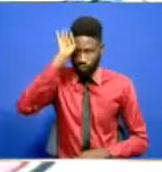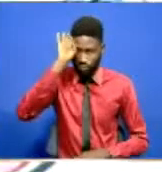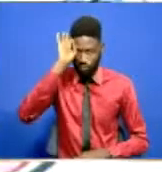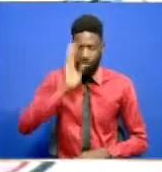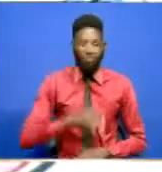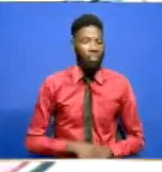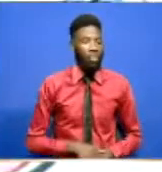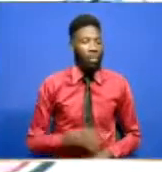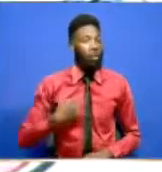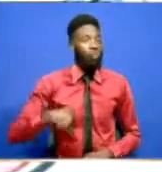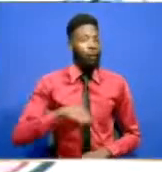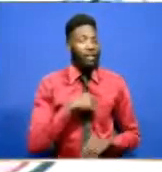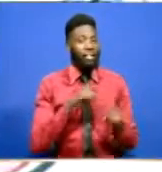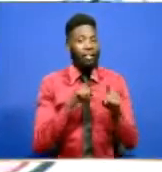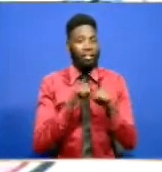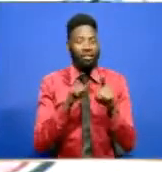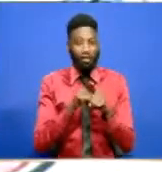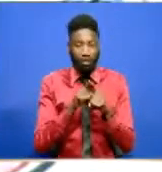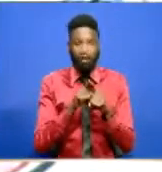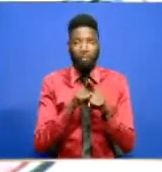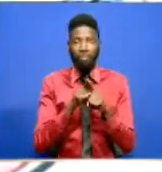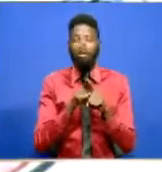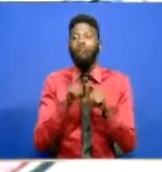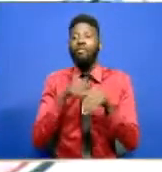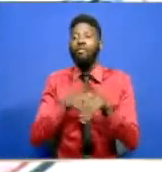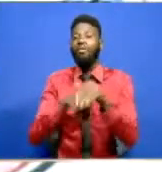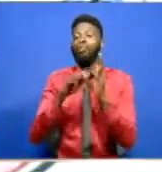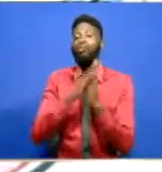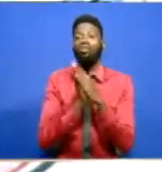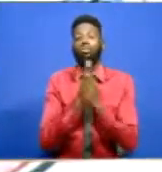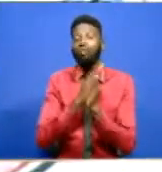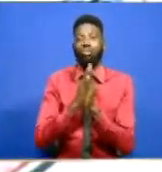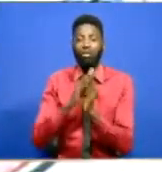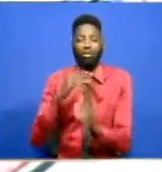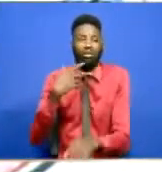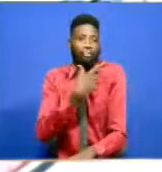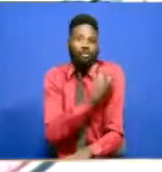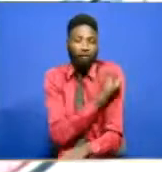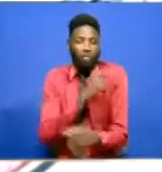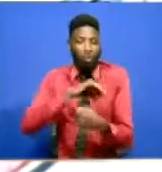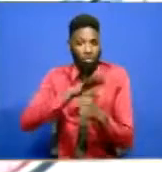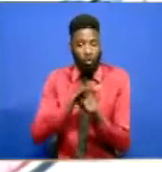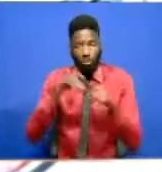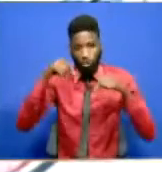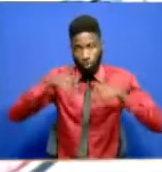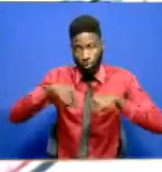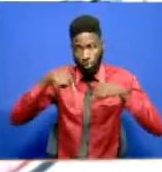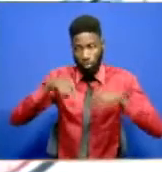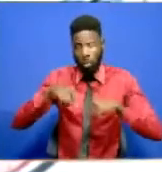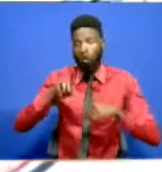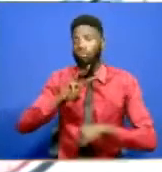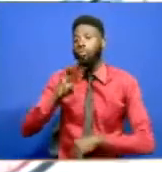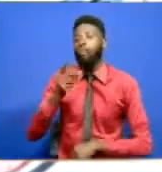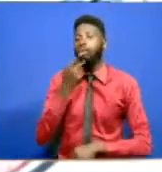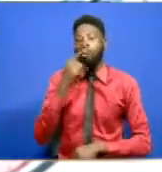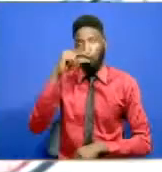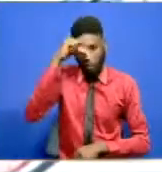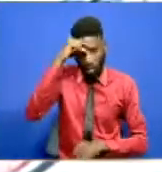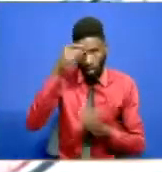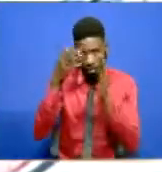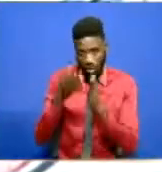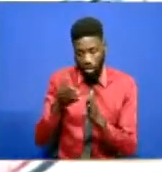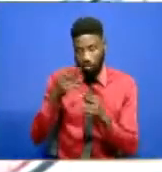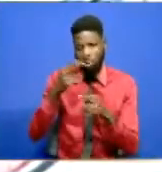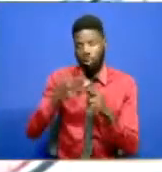We're also following up on the COVID-19 vaccine in the country. And today, West Pokot Governor Professor John Lonyangapuo has